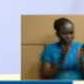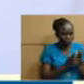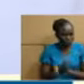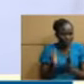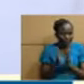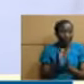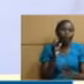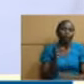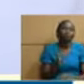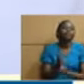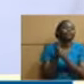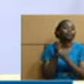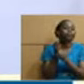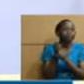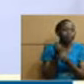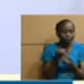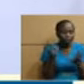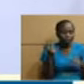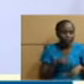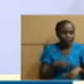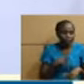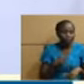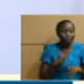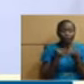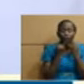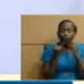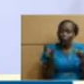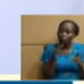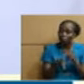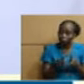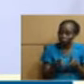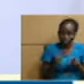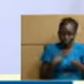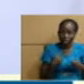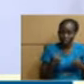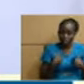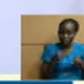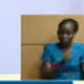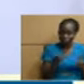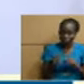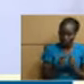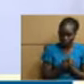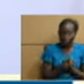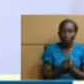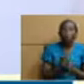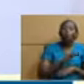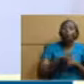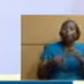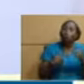budgeting. And I've always told the audience that I speak to that everyone is